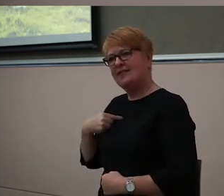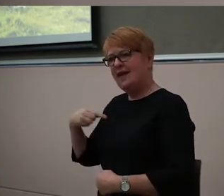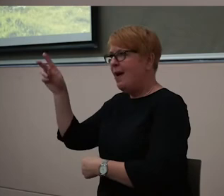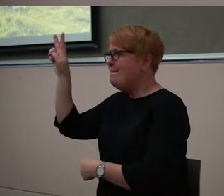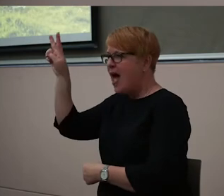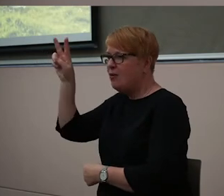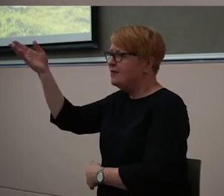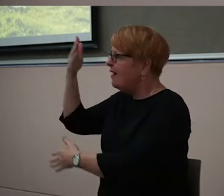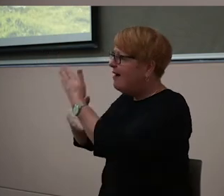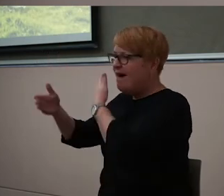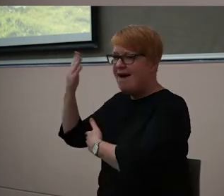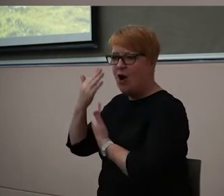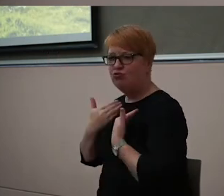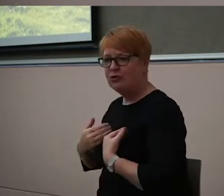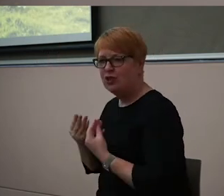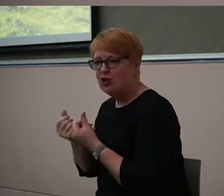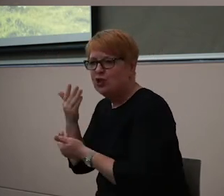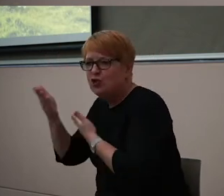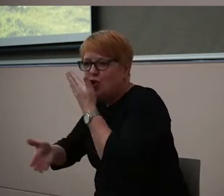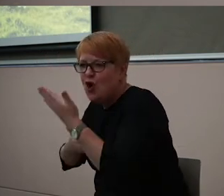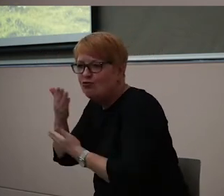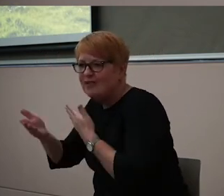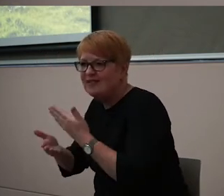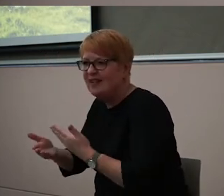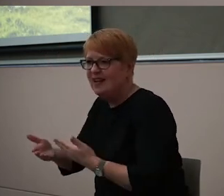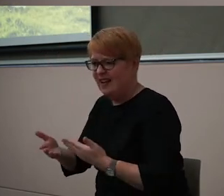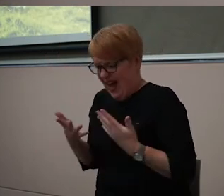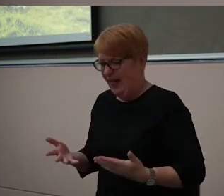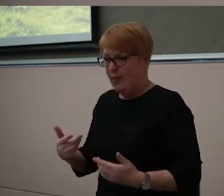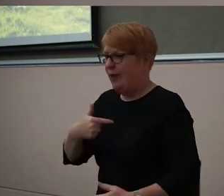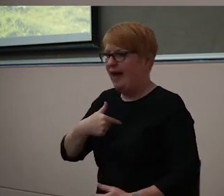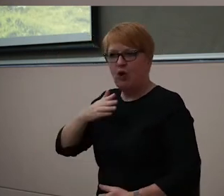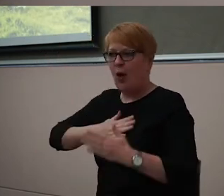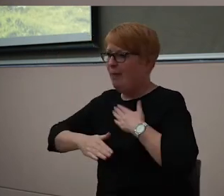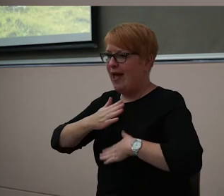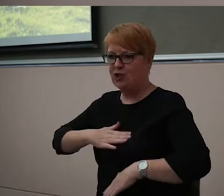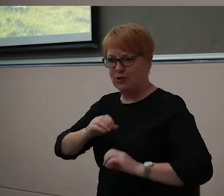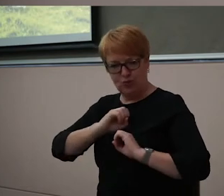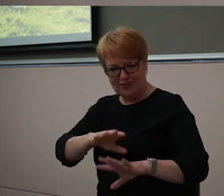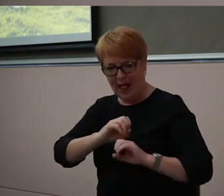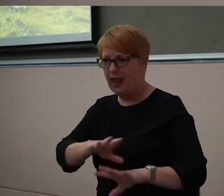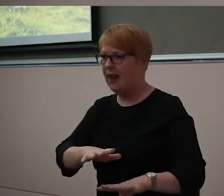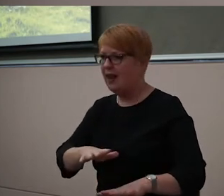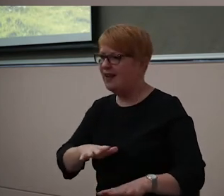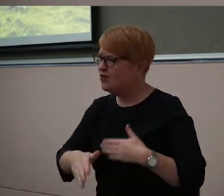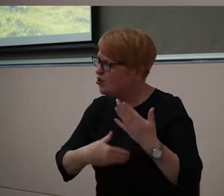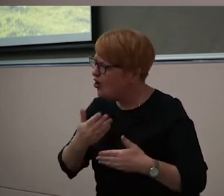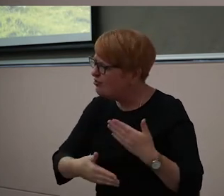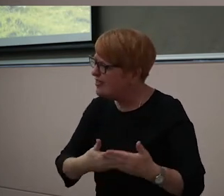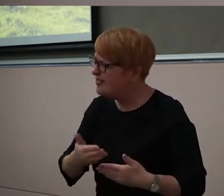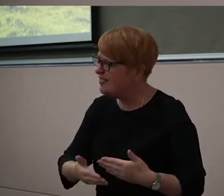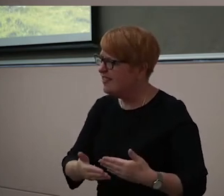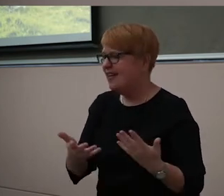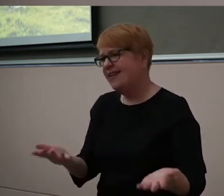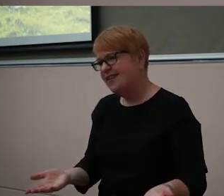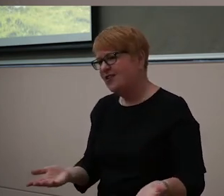from the Home Office. In the meantime, their difficulties were mounting. Because of the condition imposed when he arrived as a visitor, her husband was